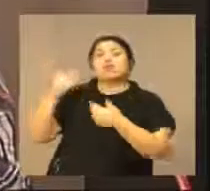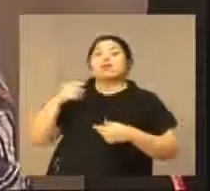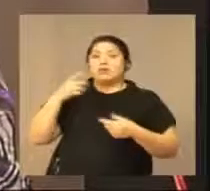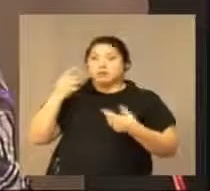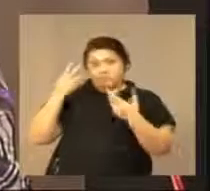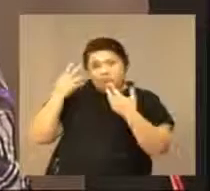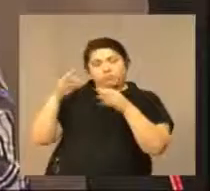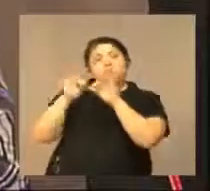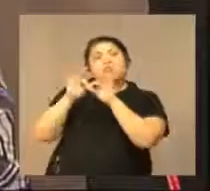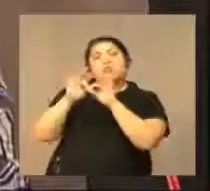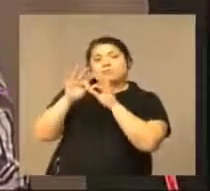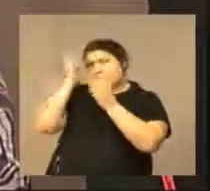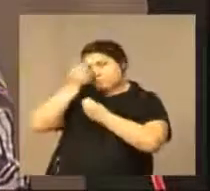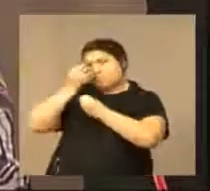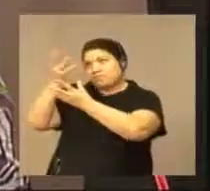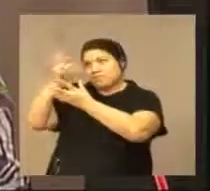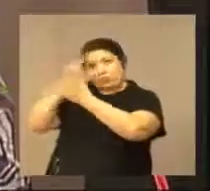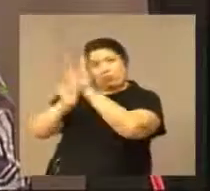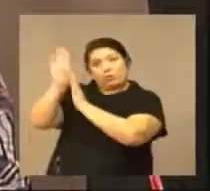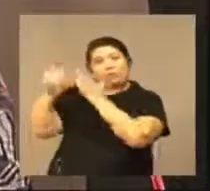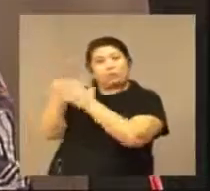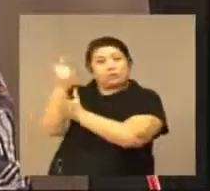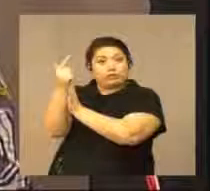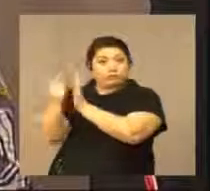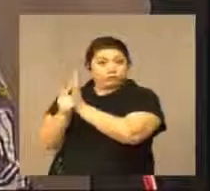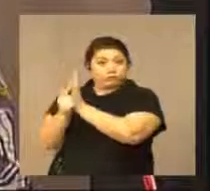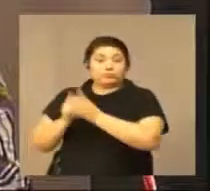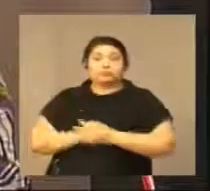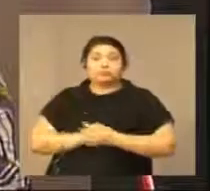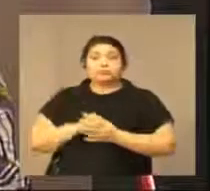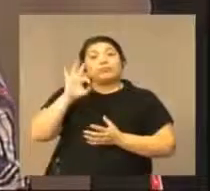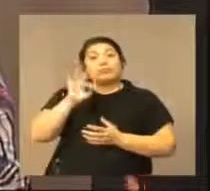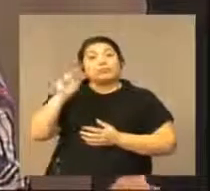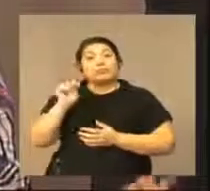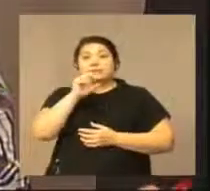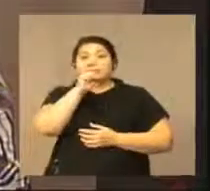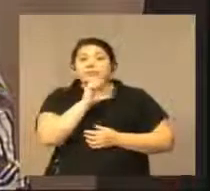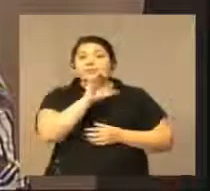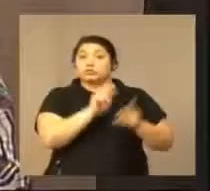key legislative development. First Nations